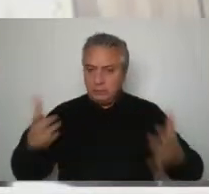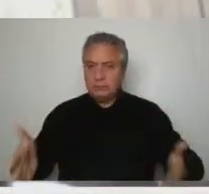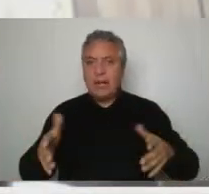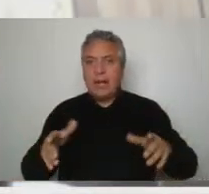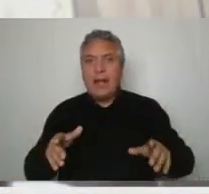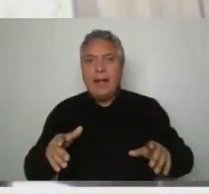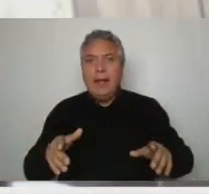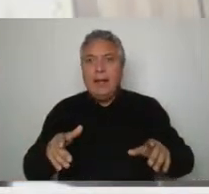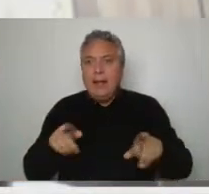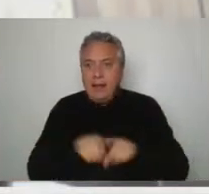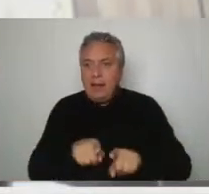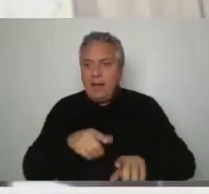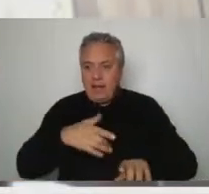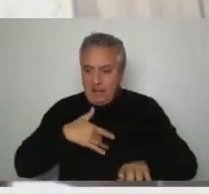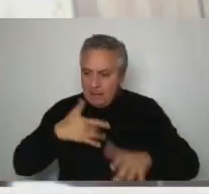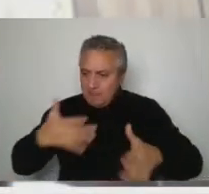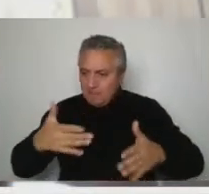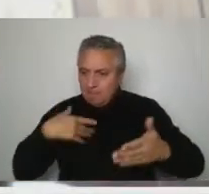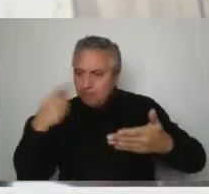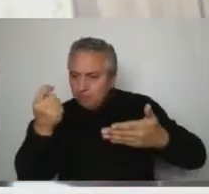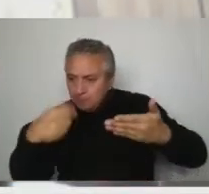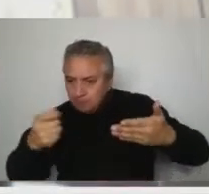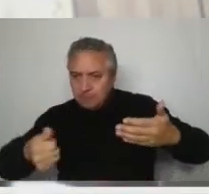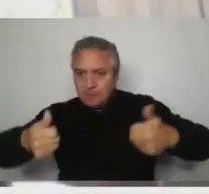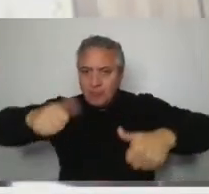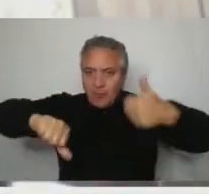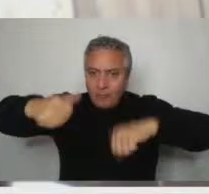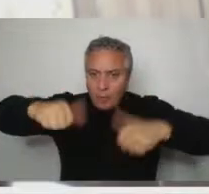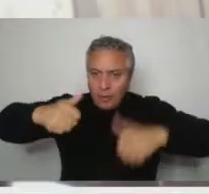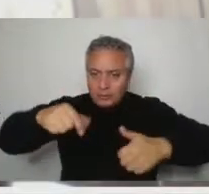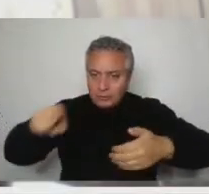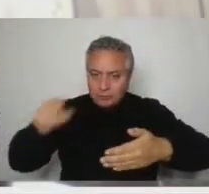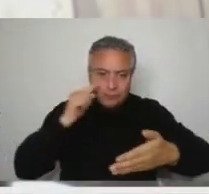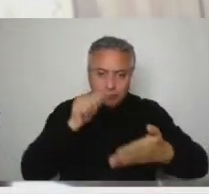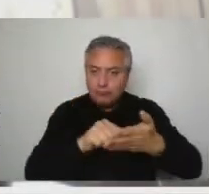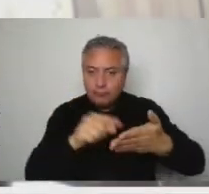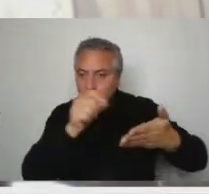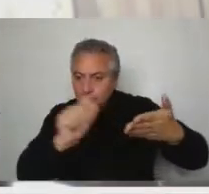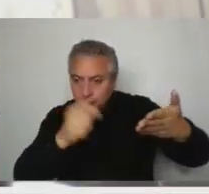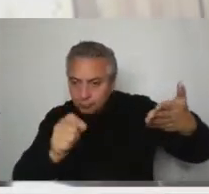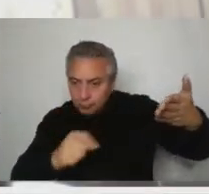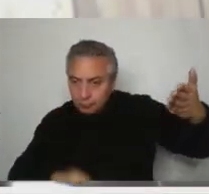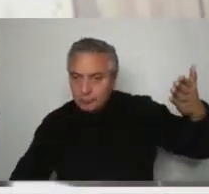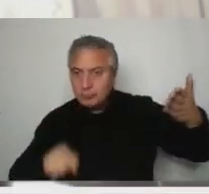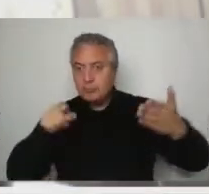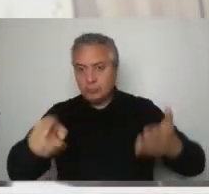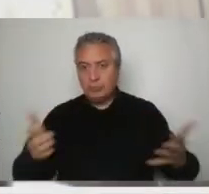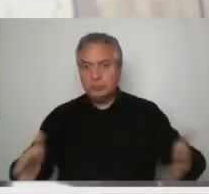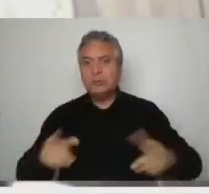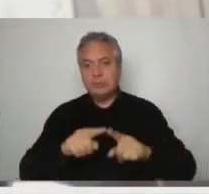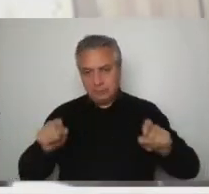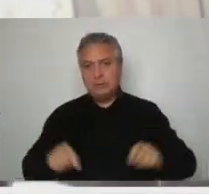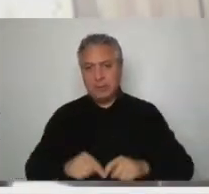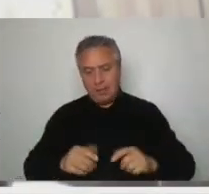be careful when we use the perverse results of evaluations.